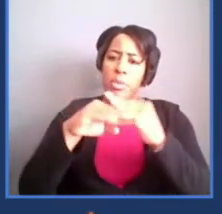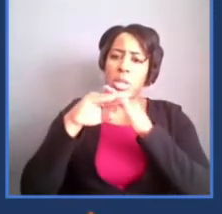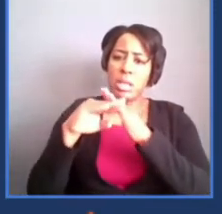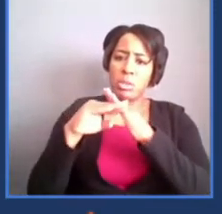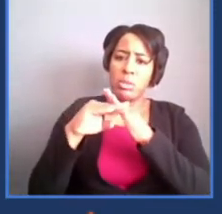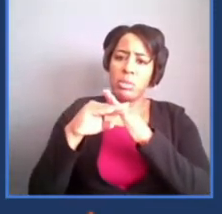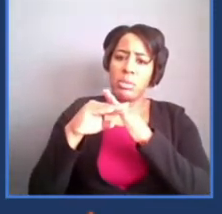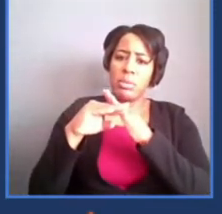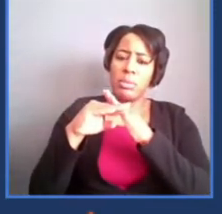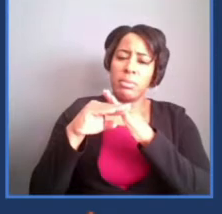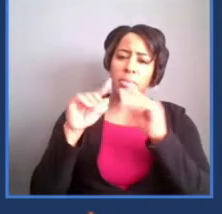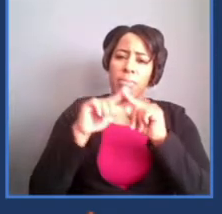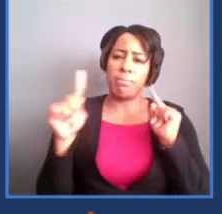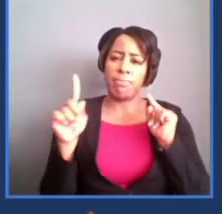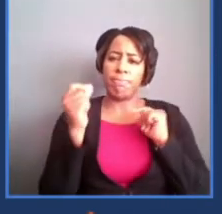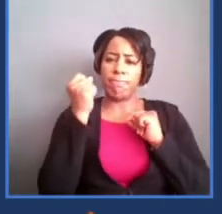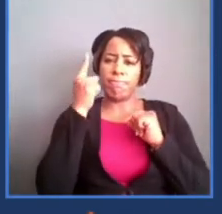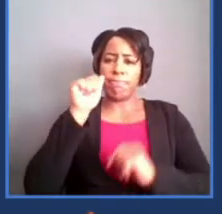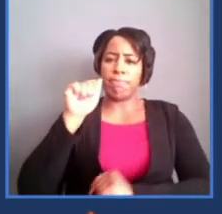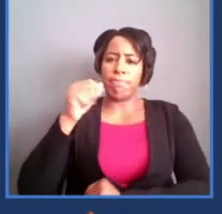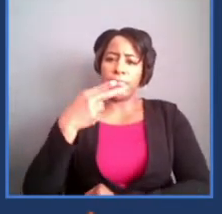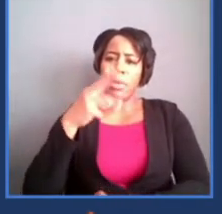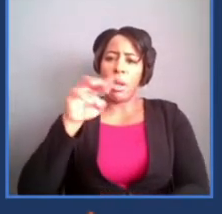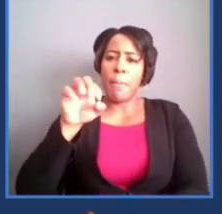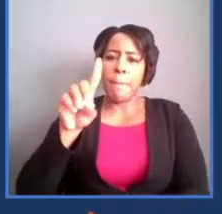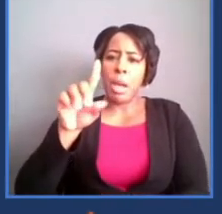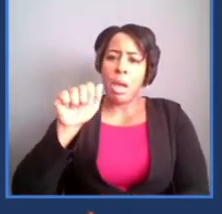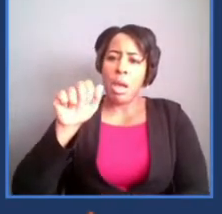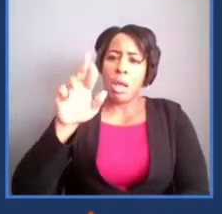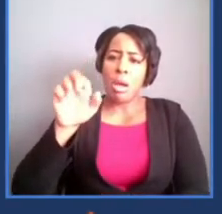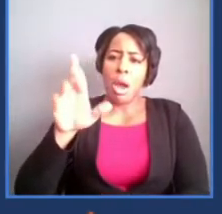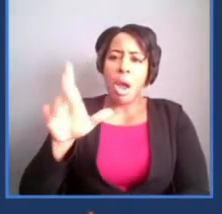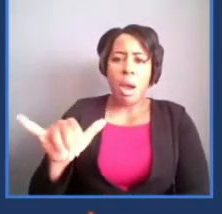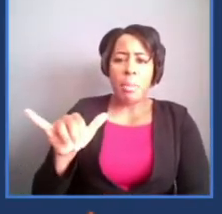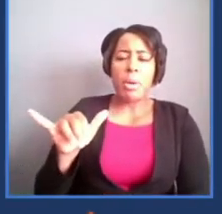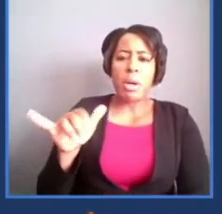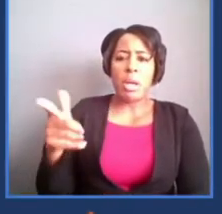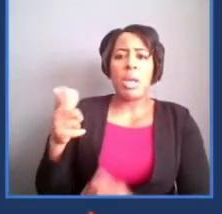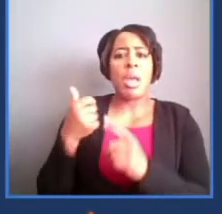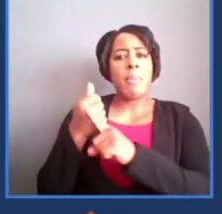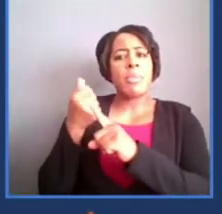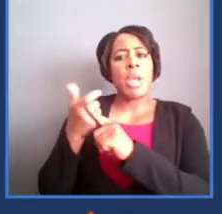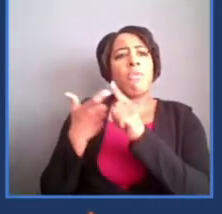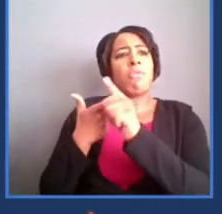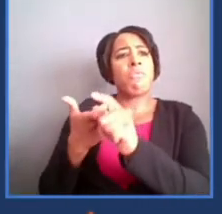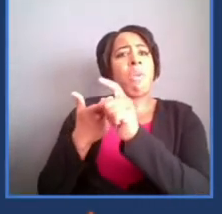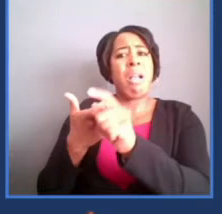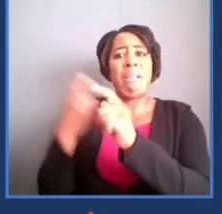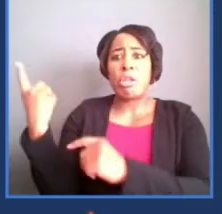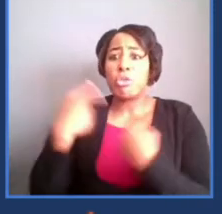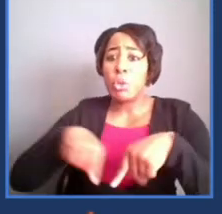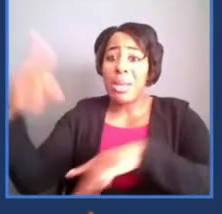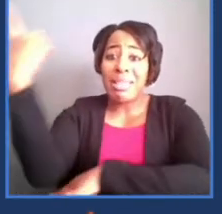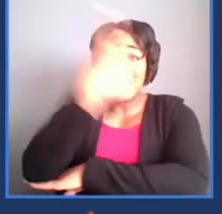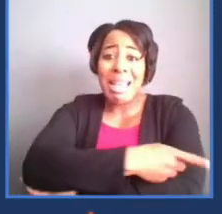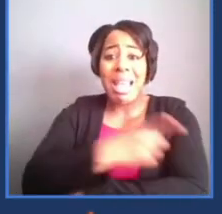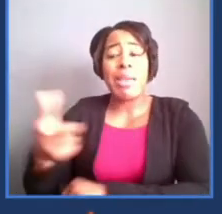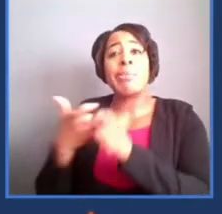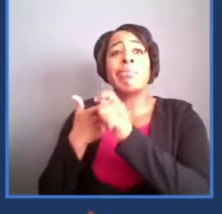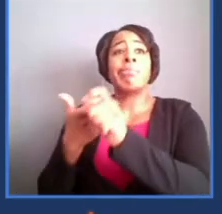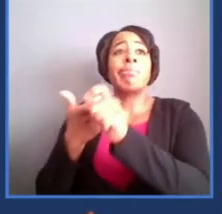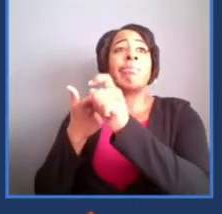But when Ahmaud Arbery is shot to death in broad daylight in the street on camera,